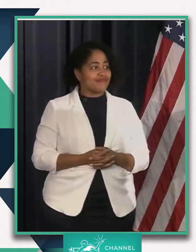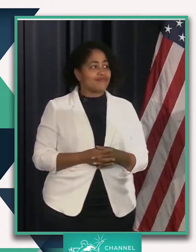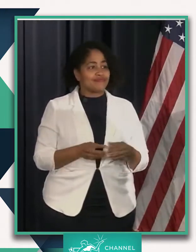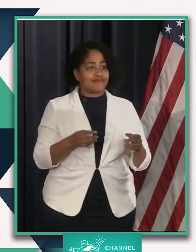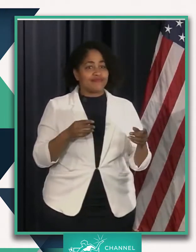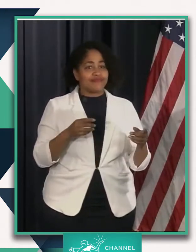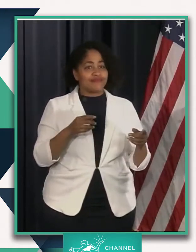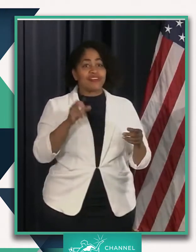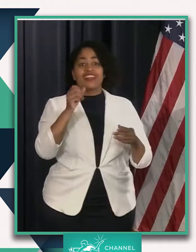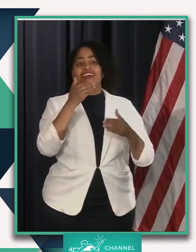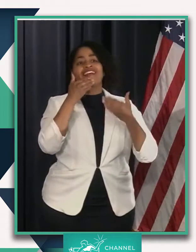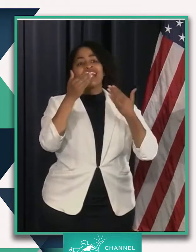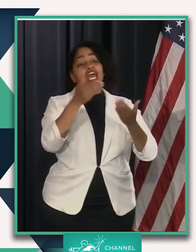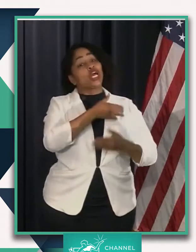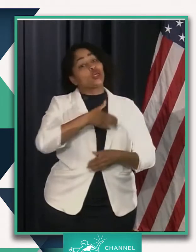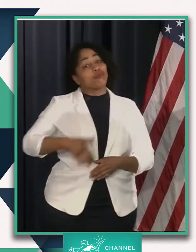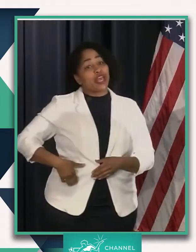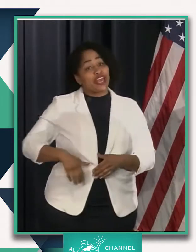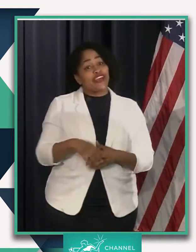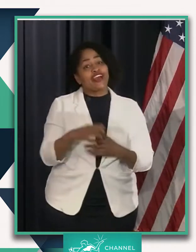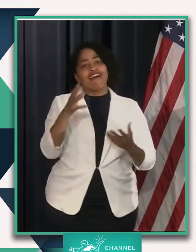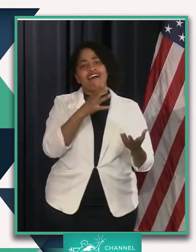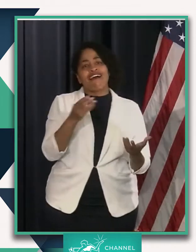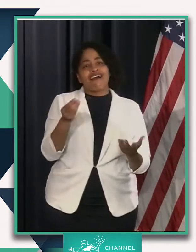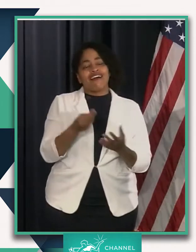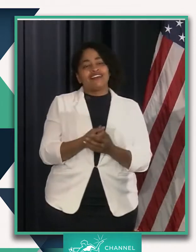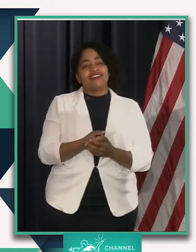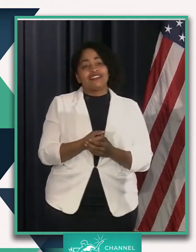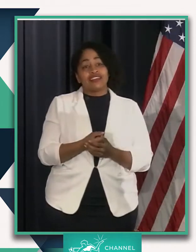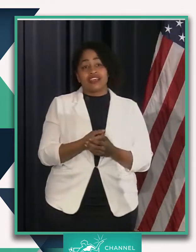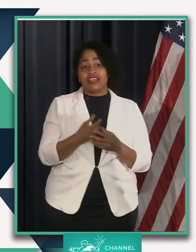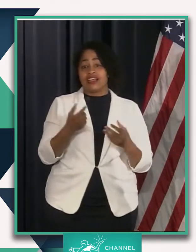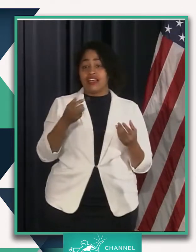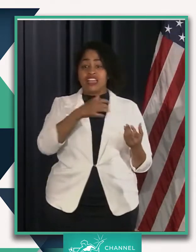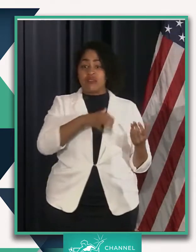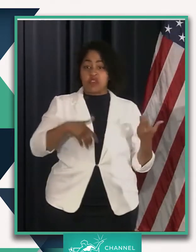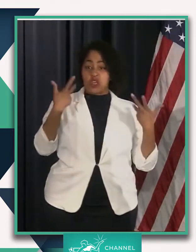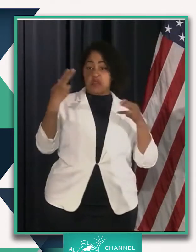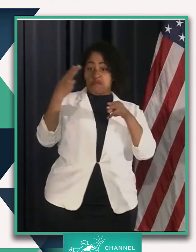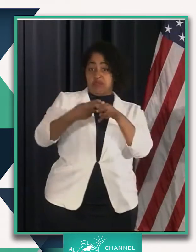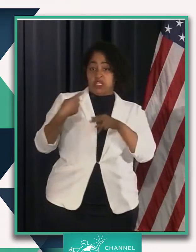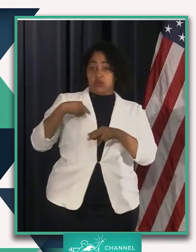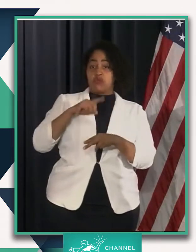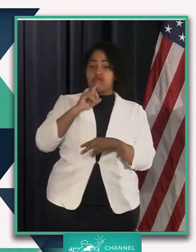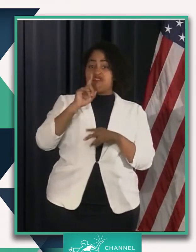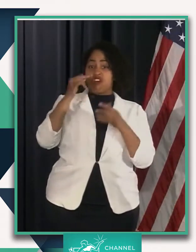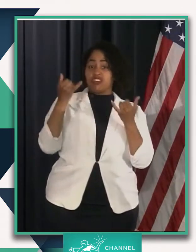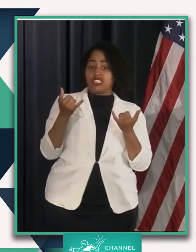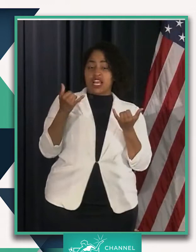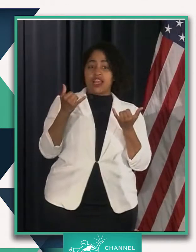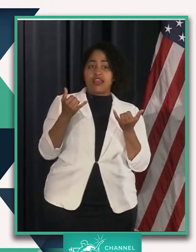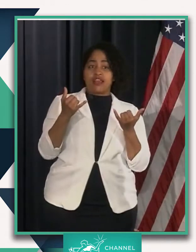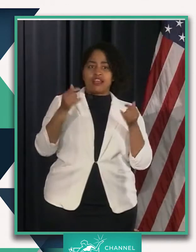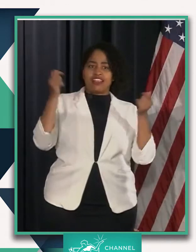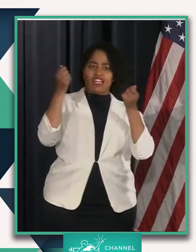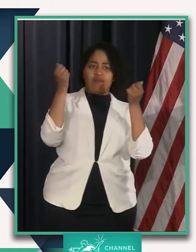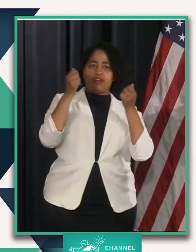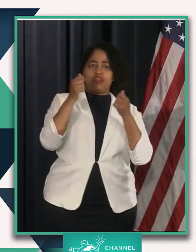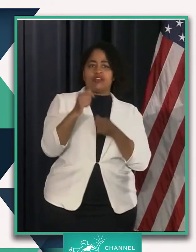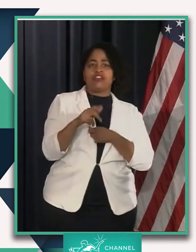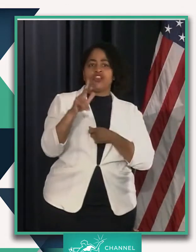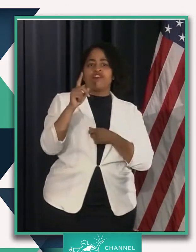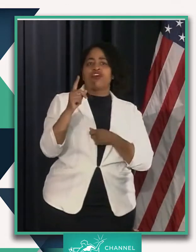Okay. Thank you, Mayor. And as the Mayor has mentioned, we really are today commemorating the 31st anniversary of